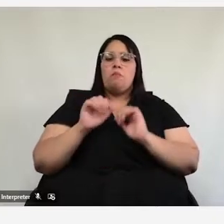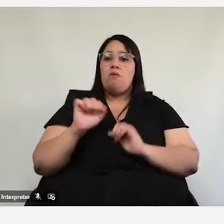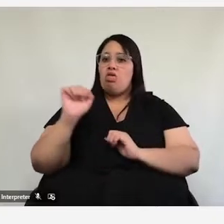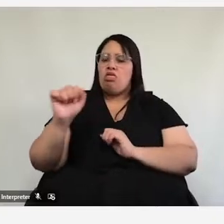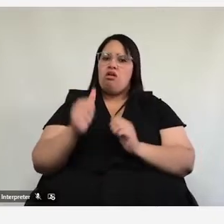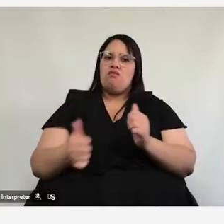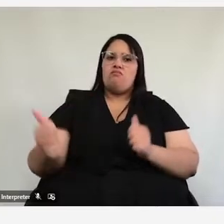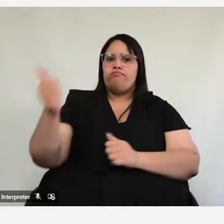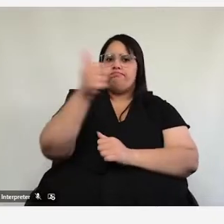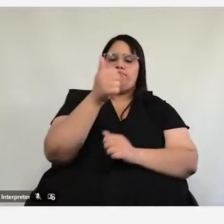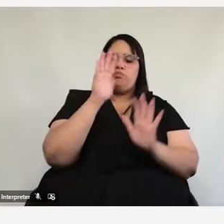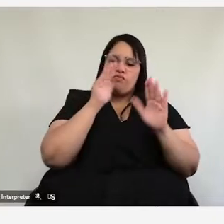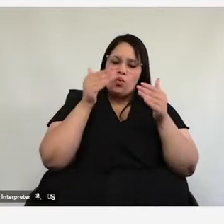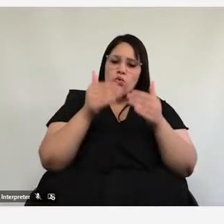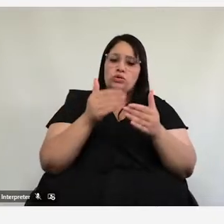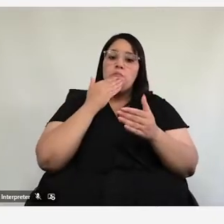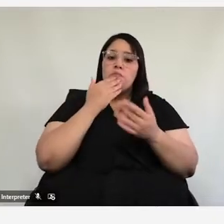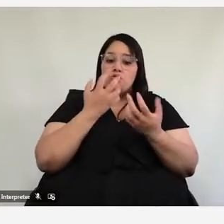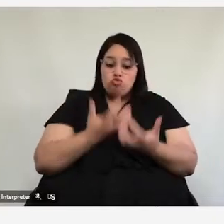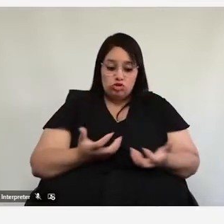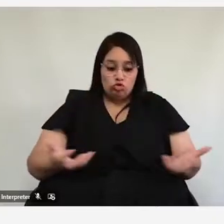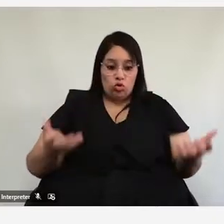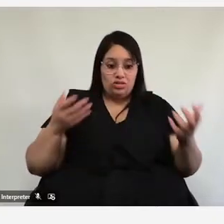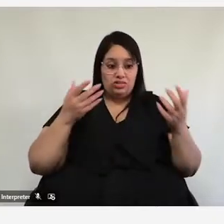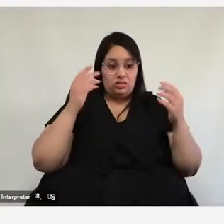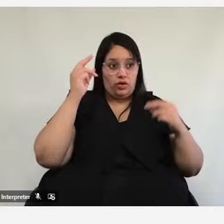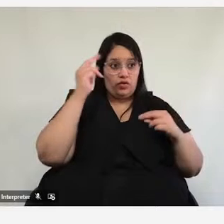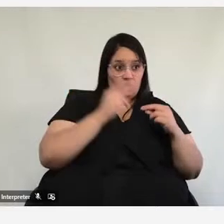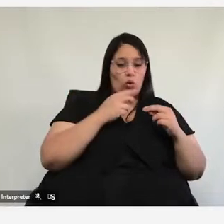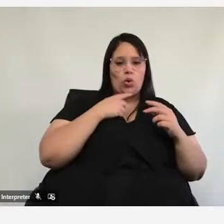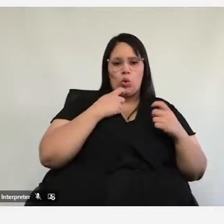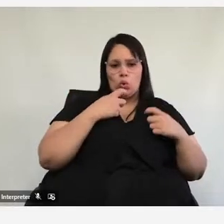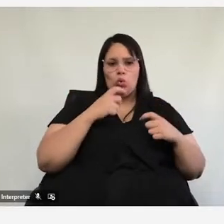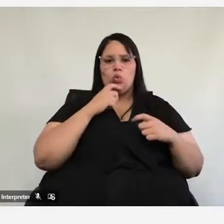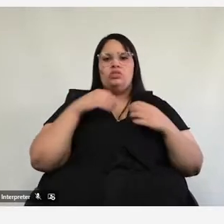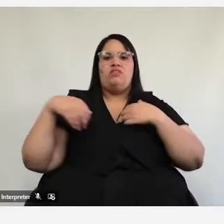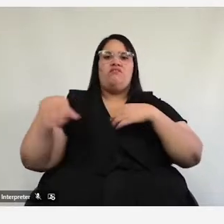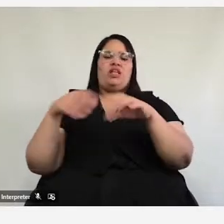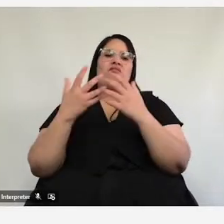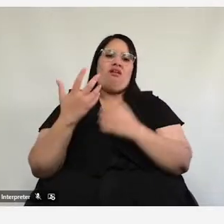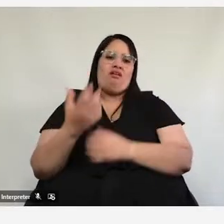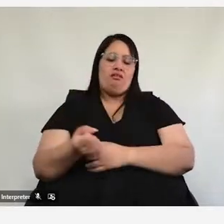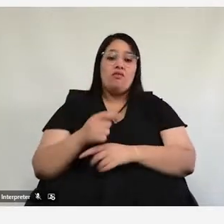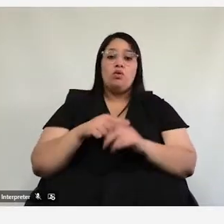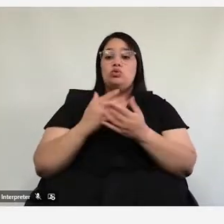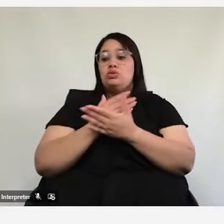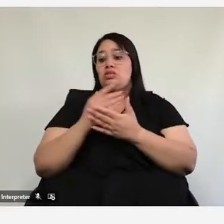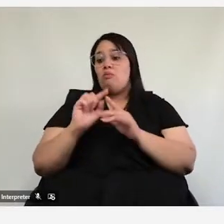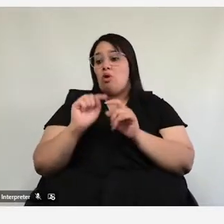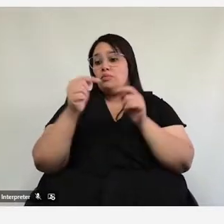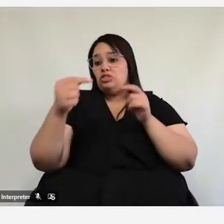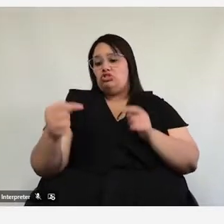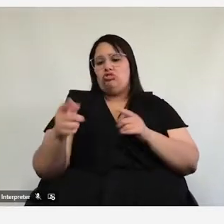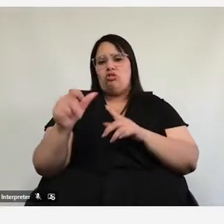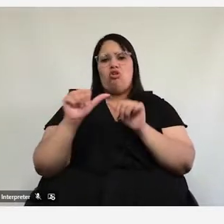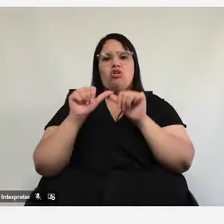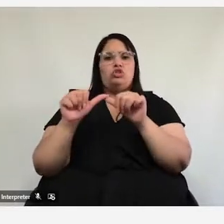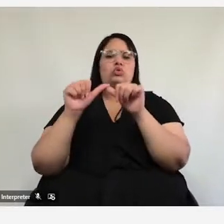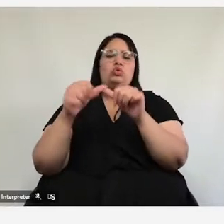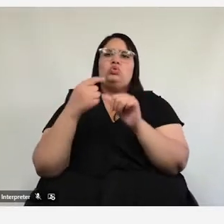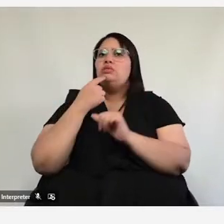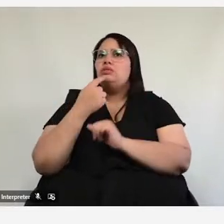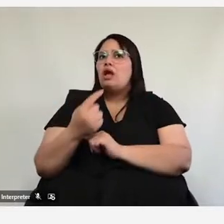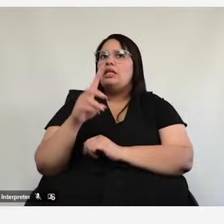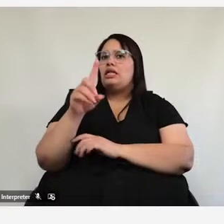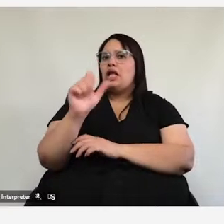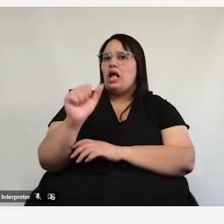ensuring that the scant resources available are used effectively. Speaker, some in the opposition continue to peddle the narrative that the